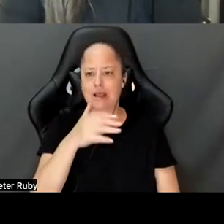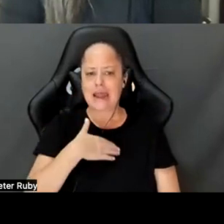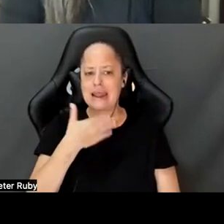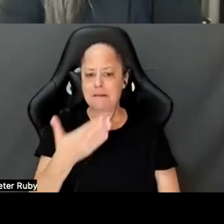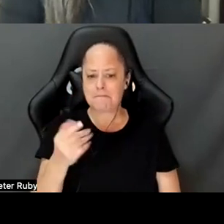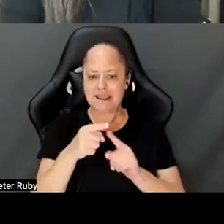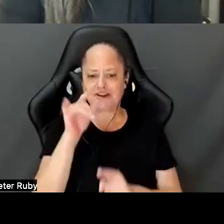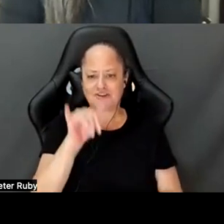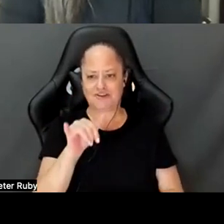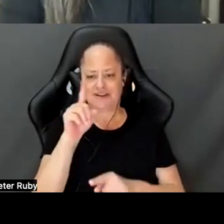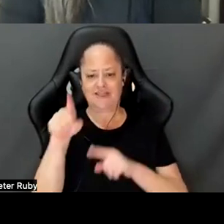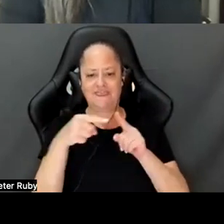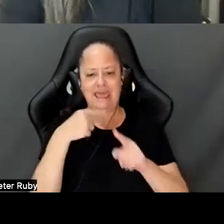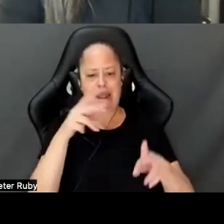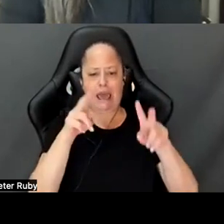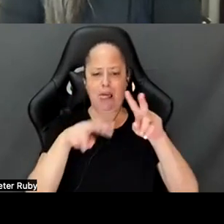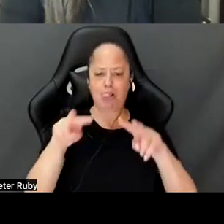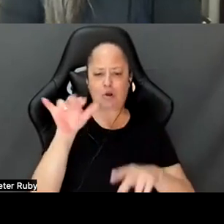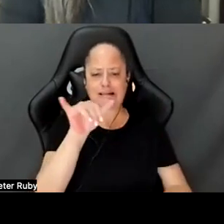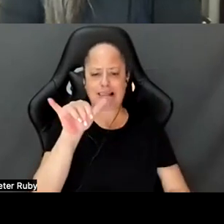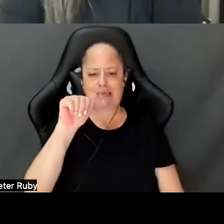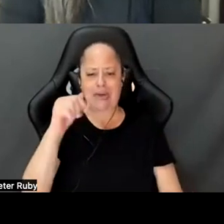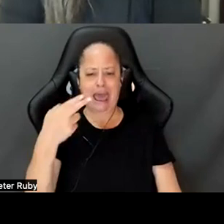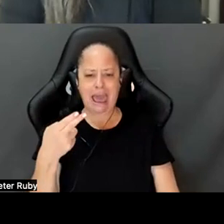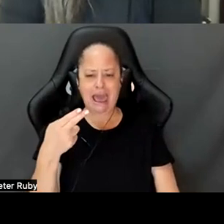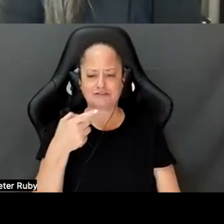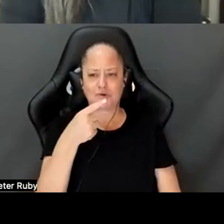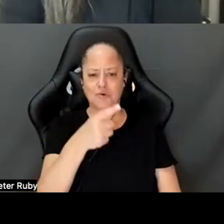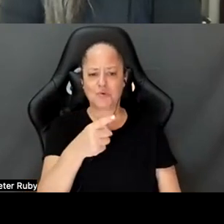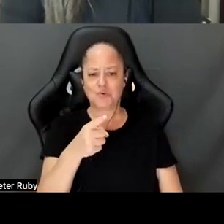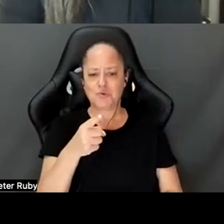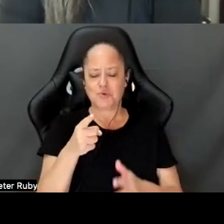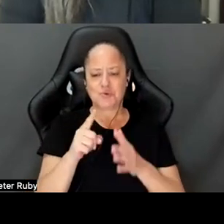then I looked like the asshole. And you leave out the thing that you did.